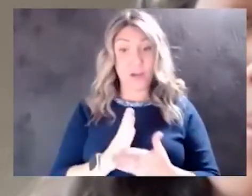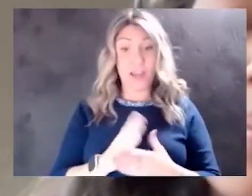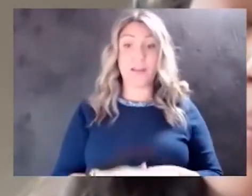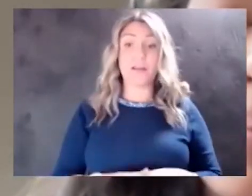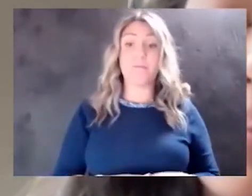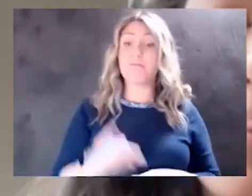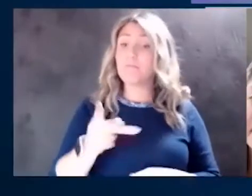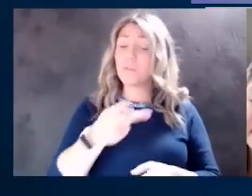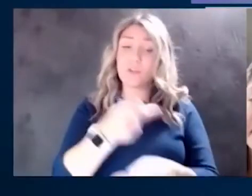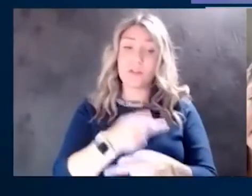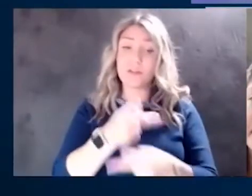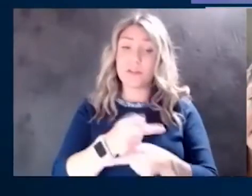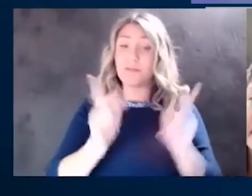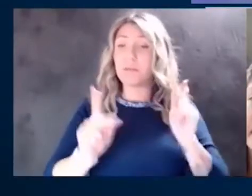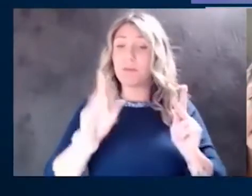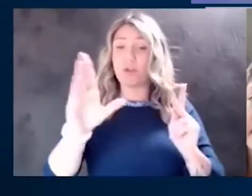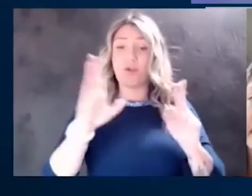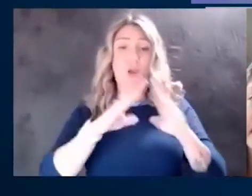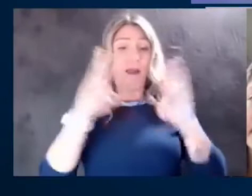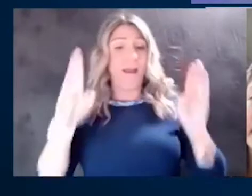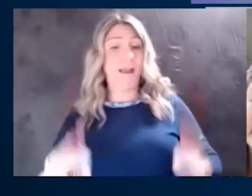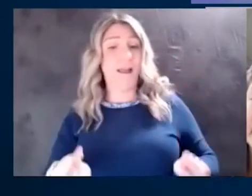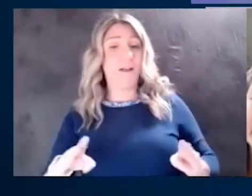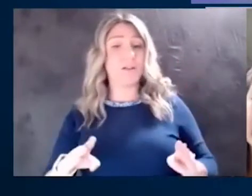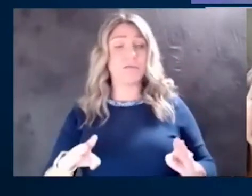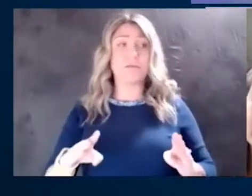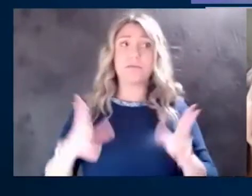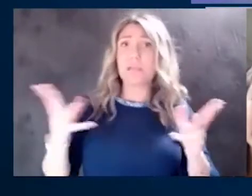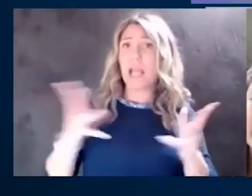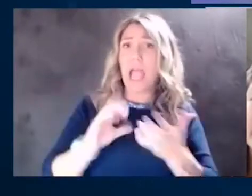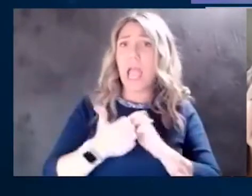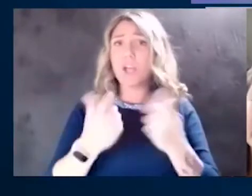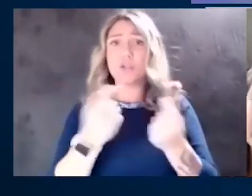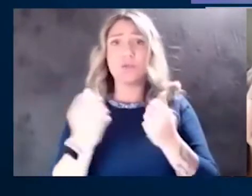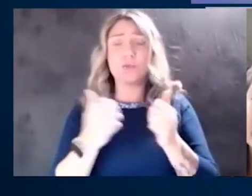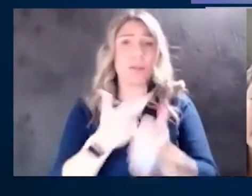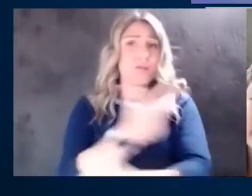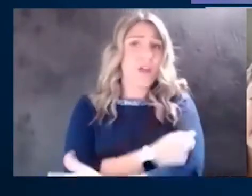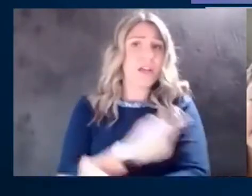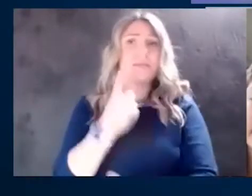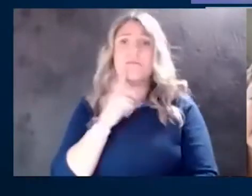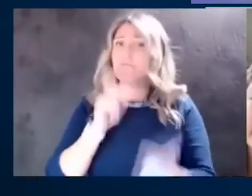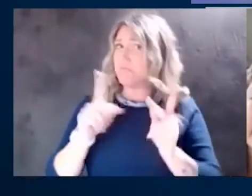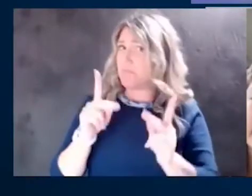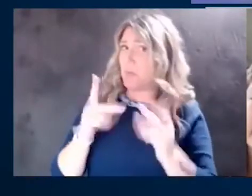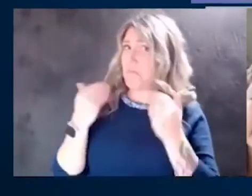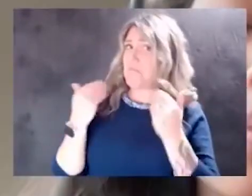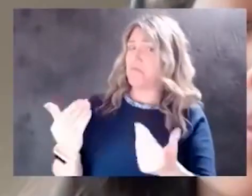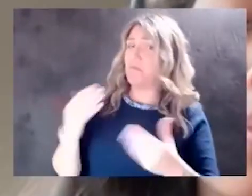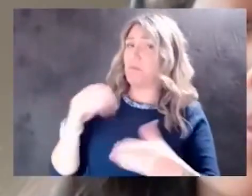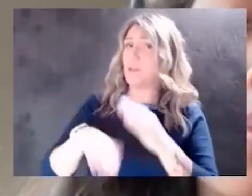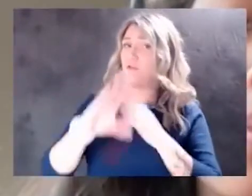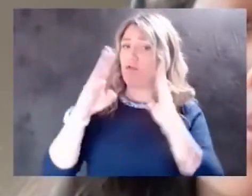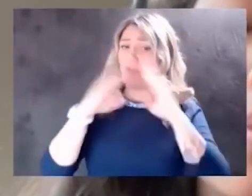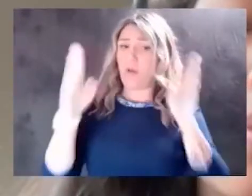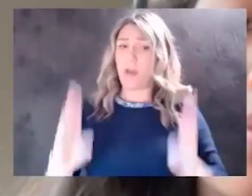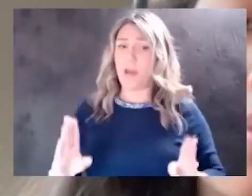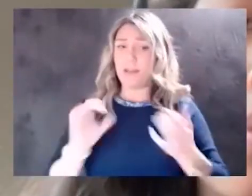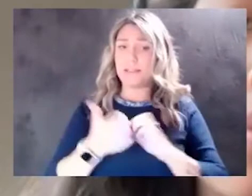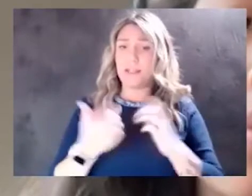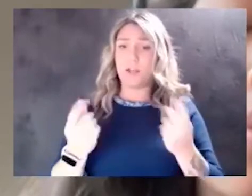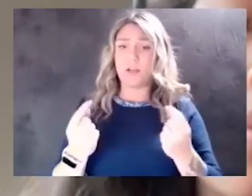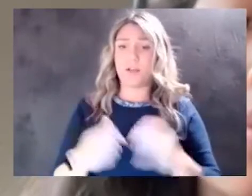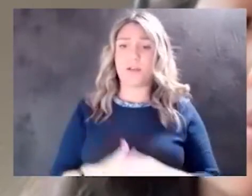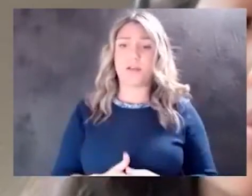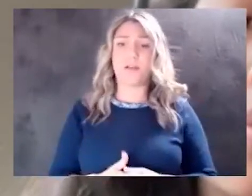in your house, or how are you doing with the vaccination? And do you let people in your house who have or haven't been vaccinated? How do y'all do it? Yeah, so